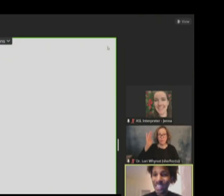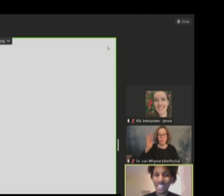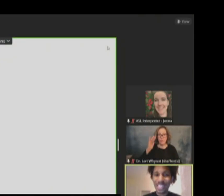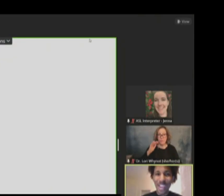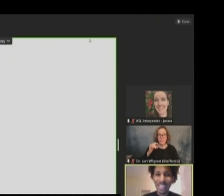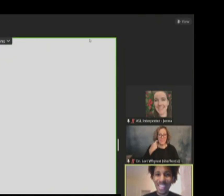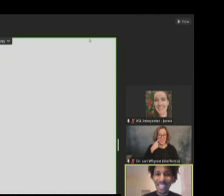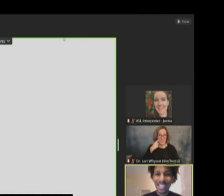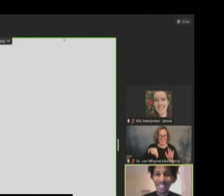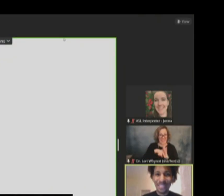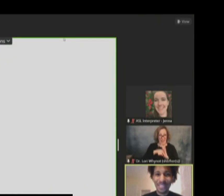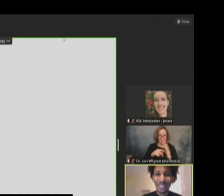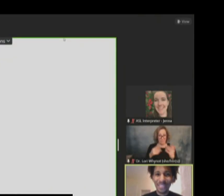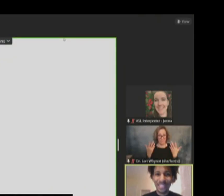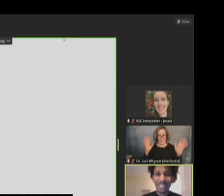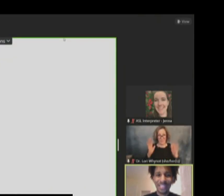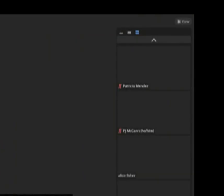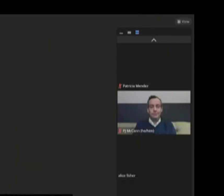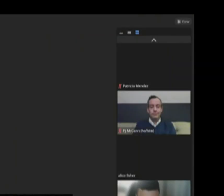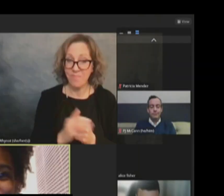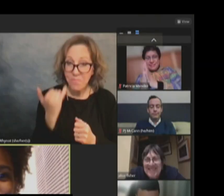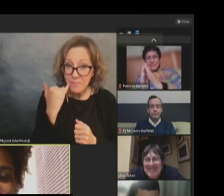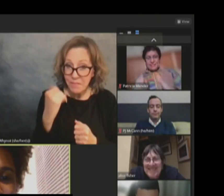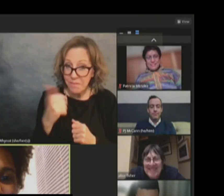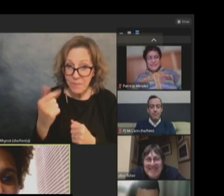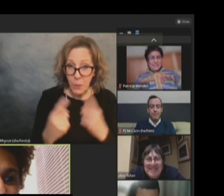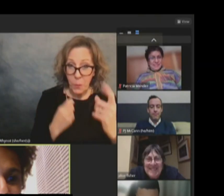take your questions if you have any.